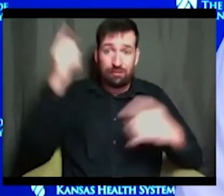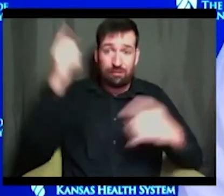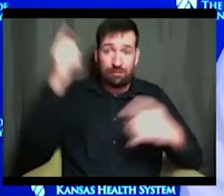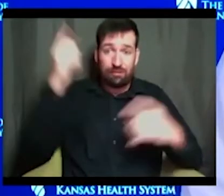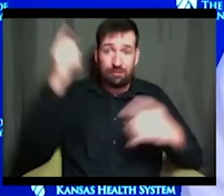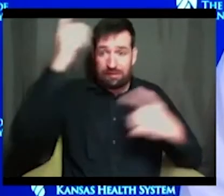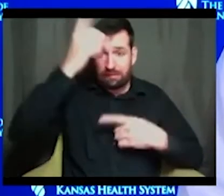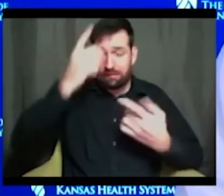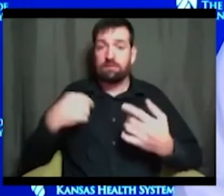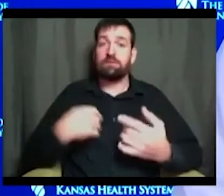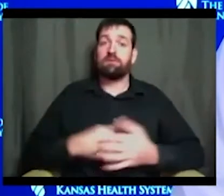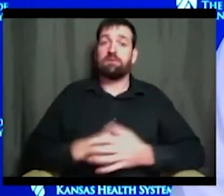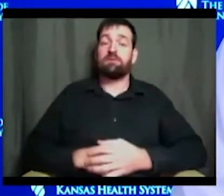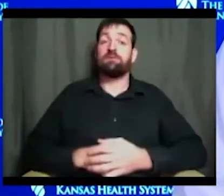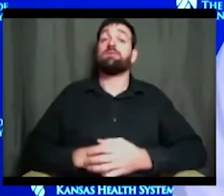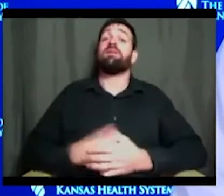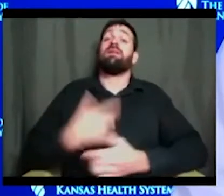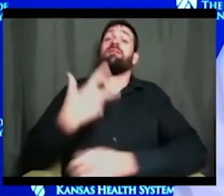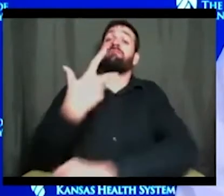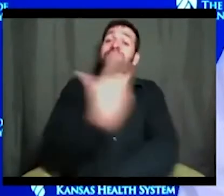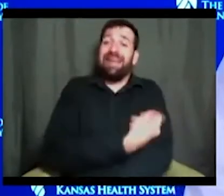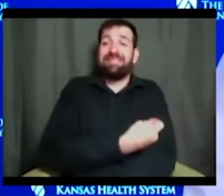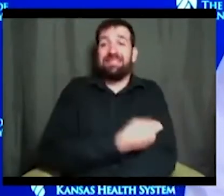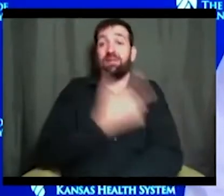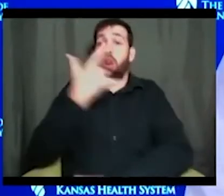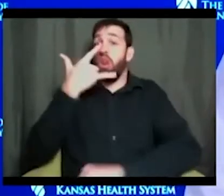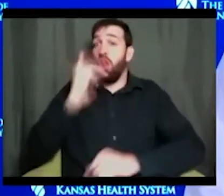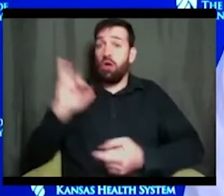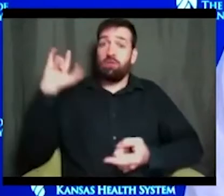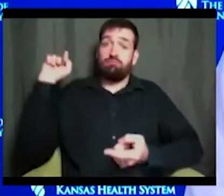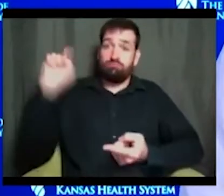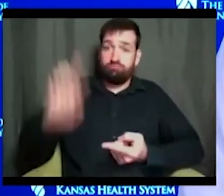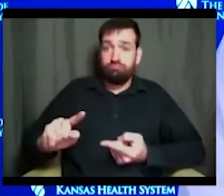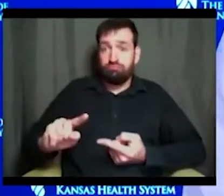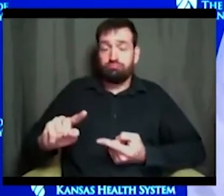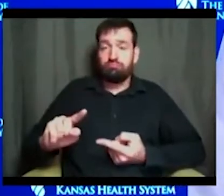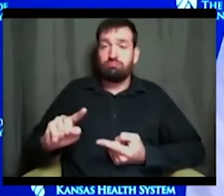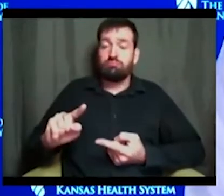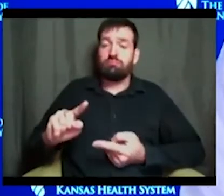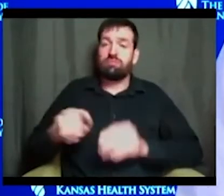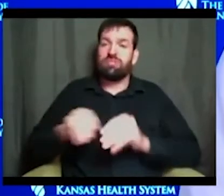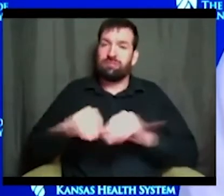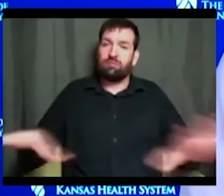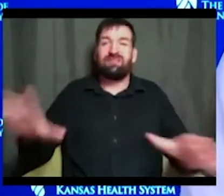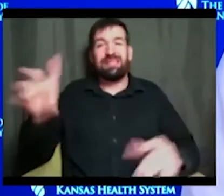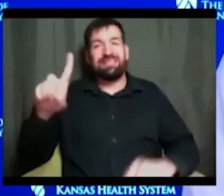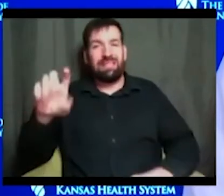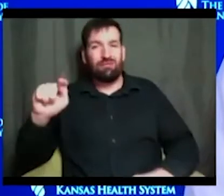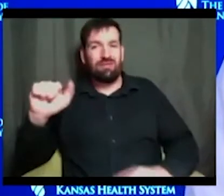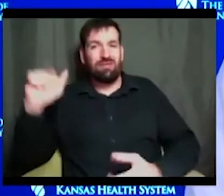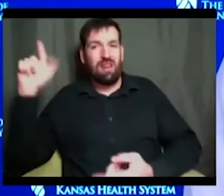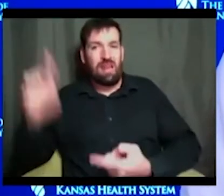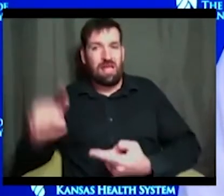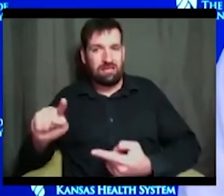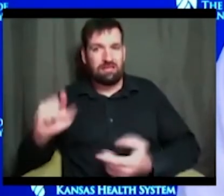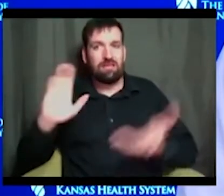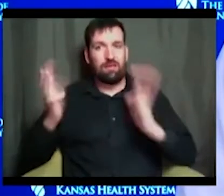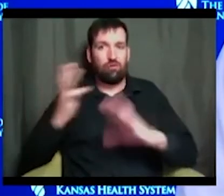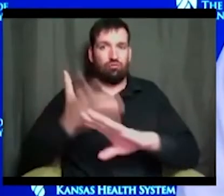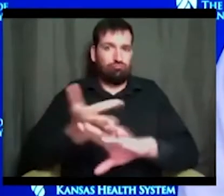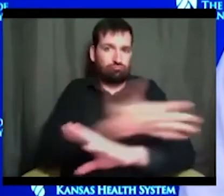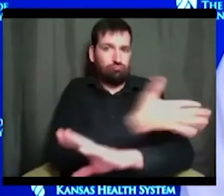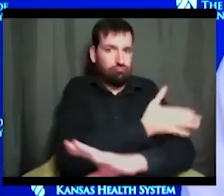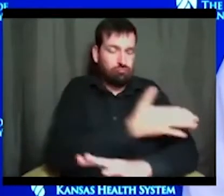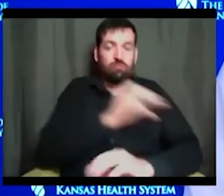Vaccination does look to help diminish transmission. Maybe not as much with Delta as some of the other previous variants or the original